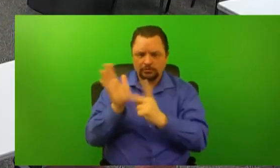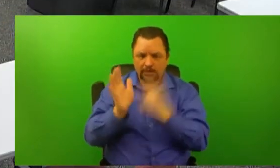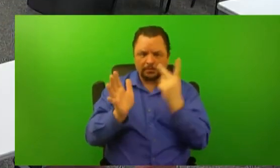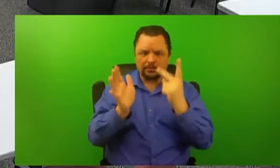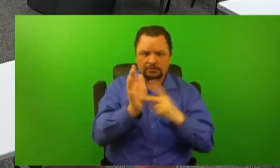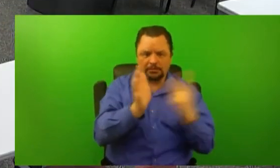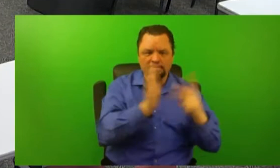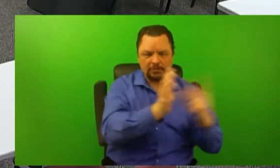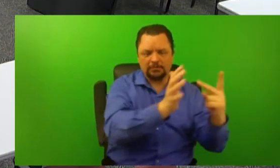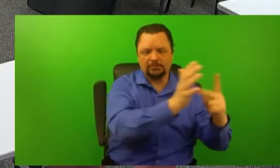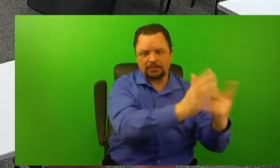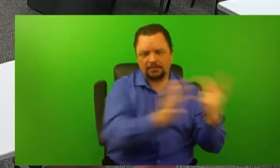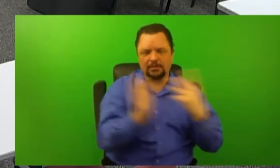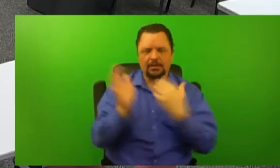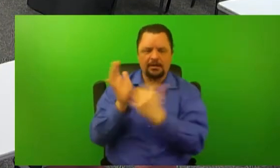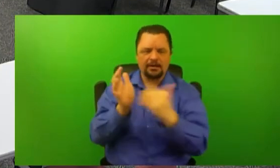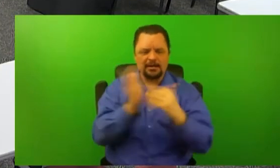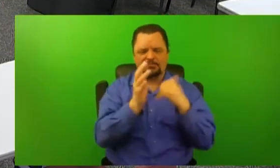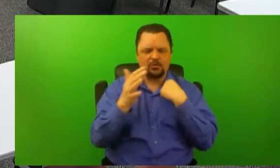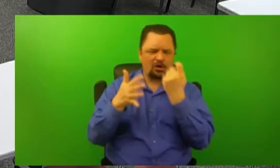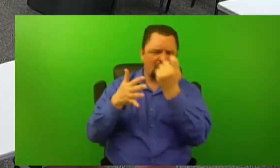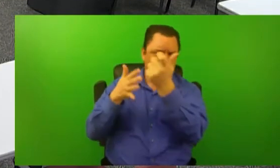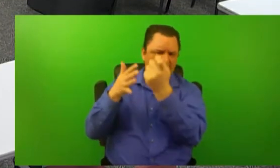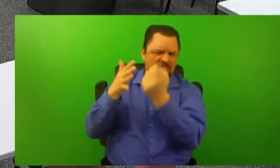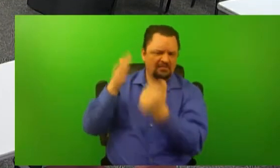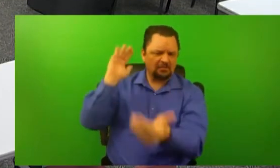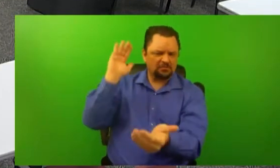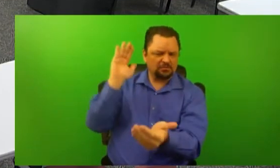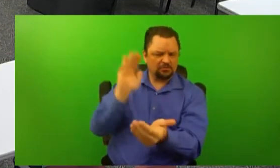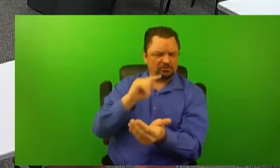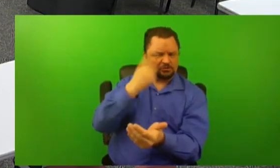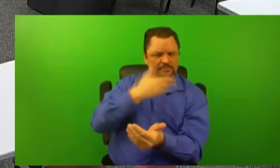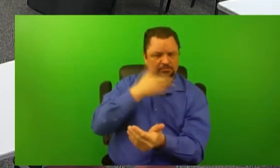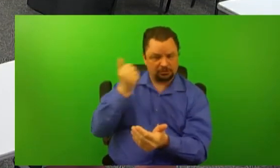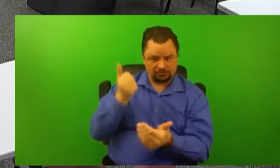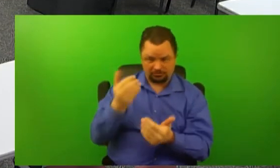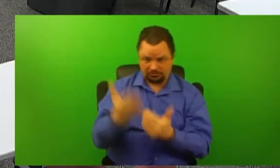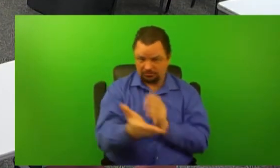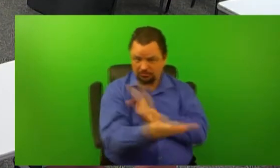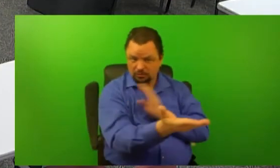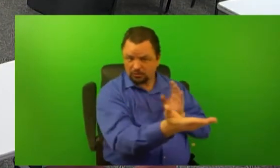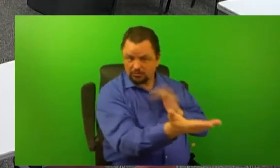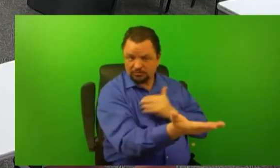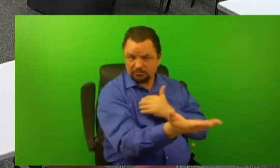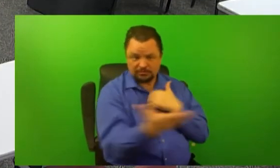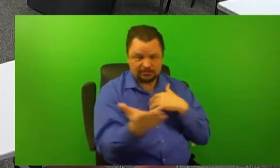Okay, thank you. Any other board member questions or comments?